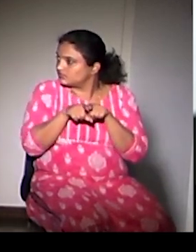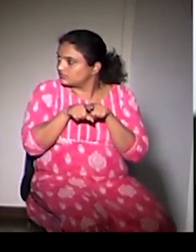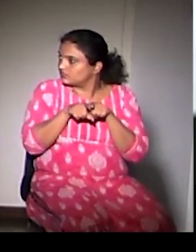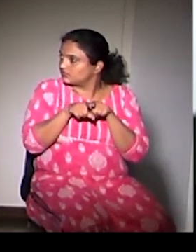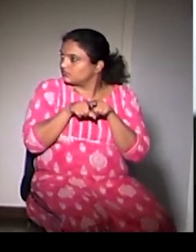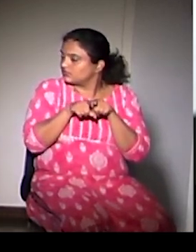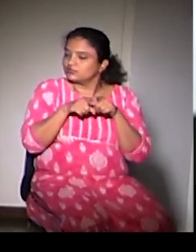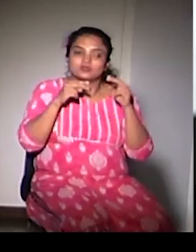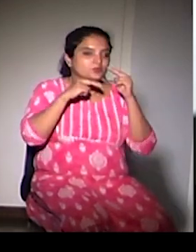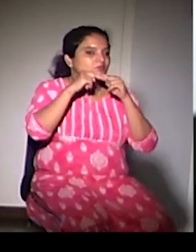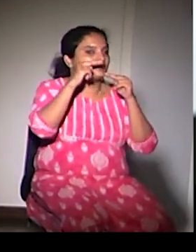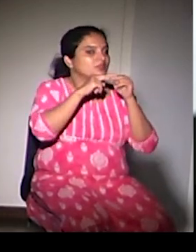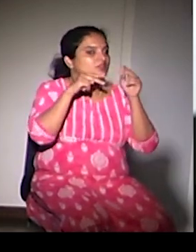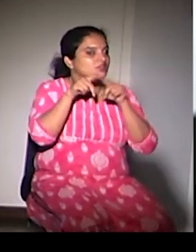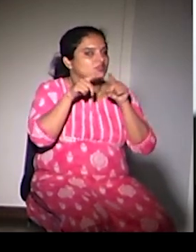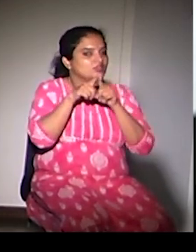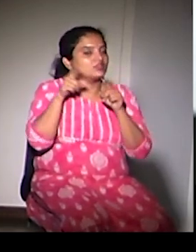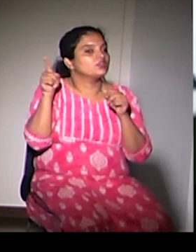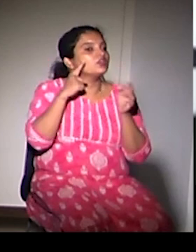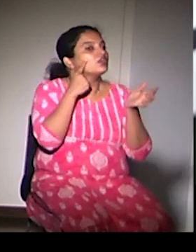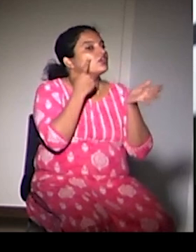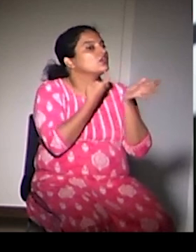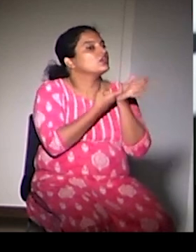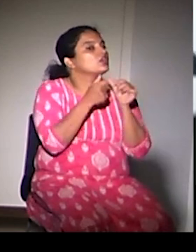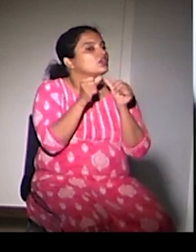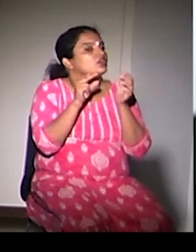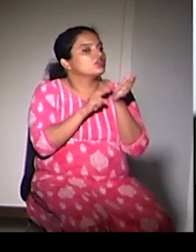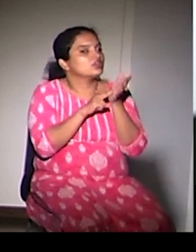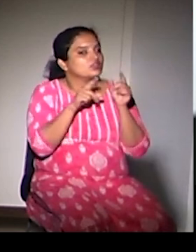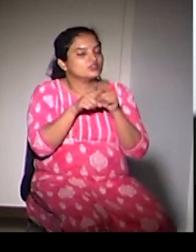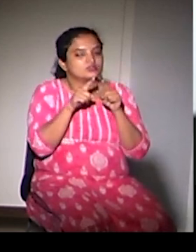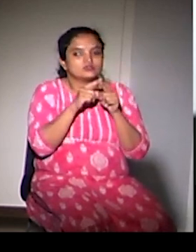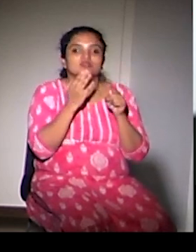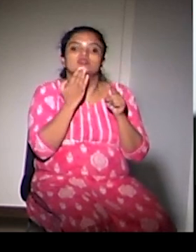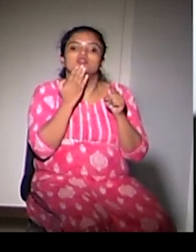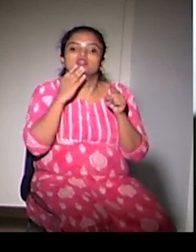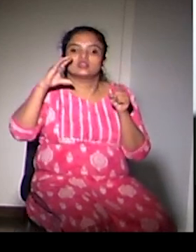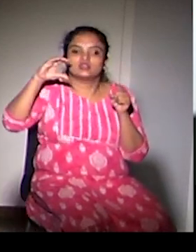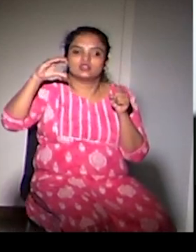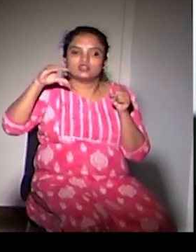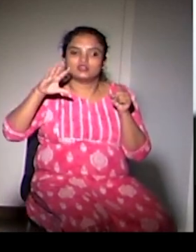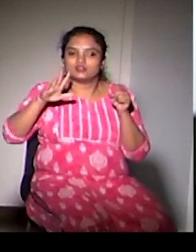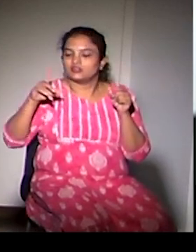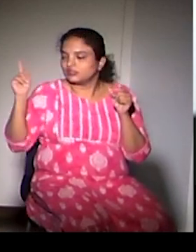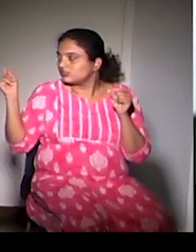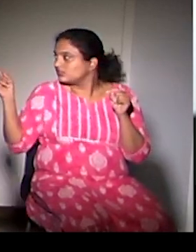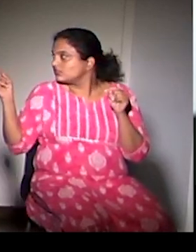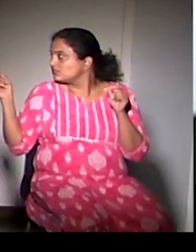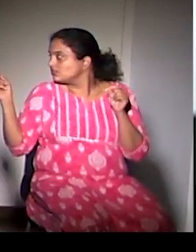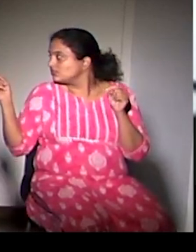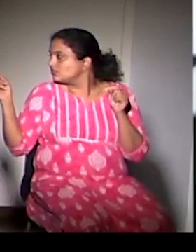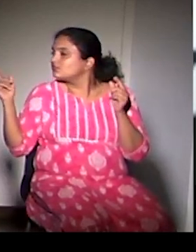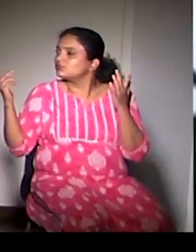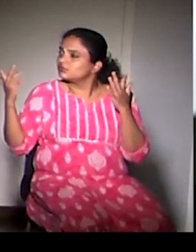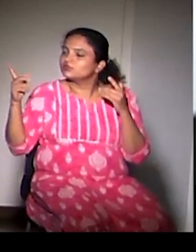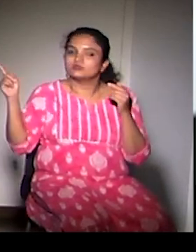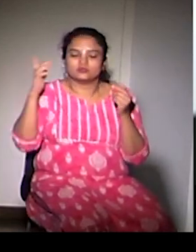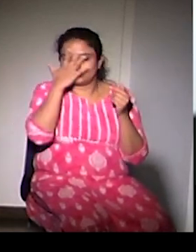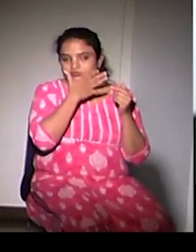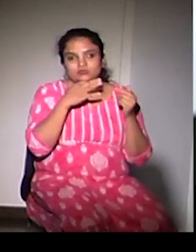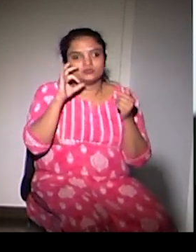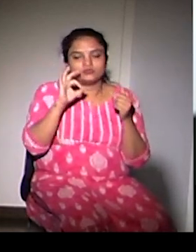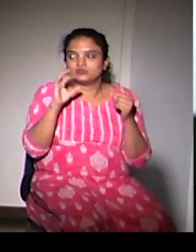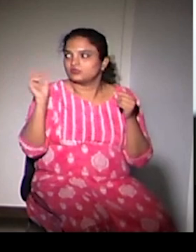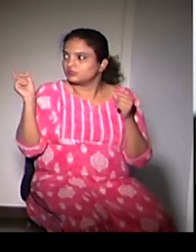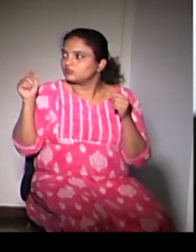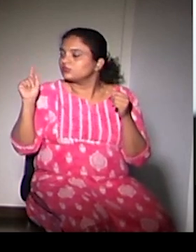Timurid building in Iran, but again a much more colourful example than the ones in Iran, but beautiful really.